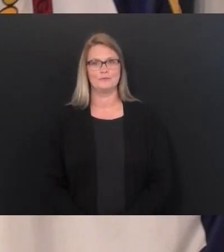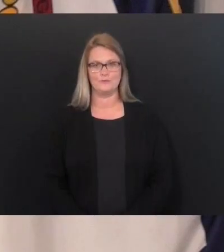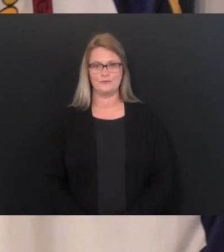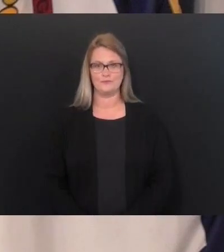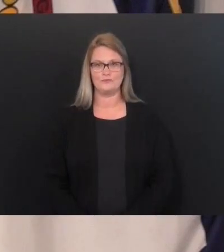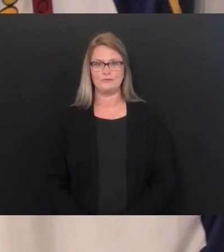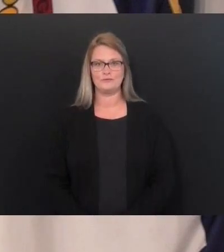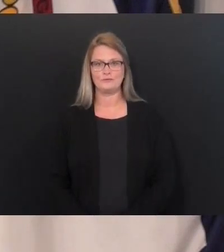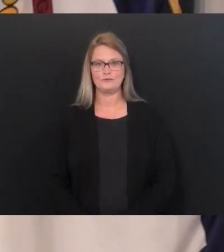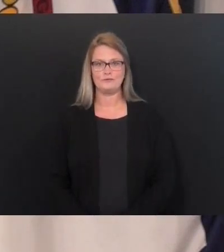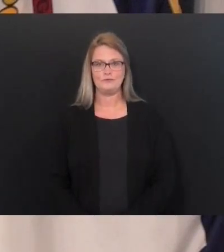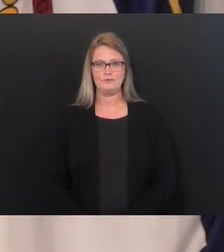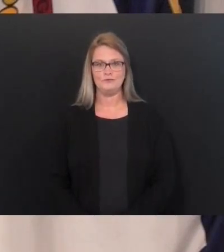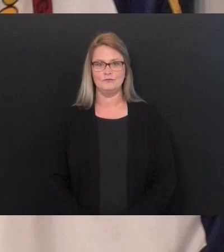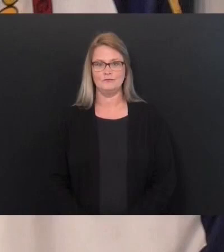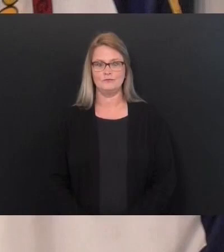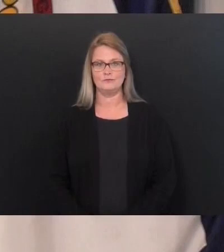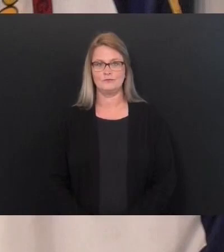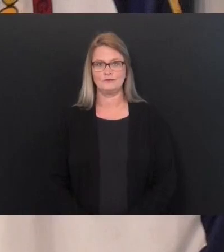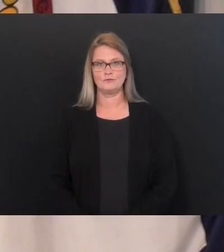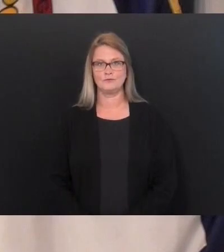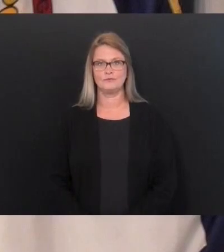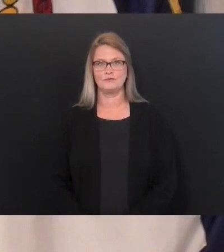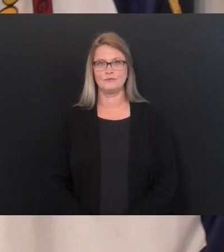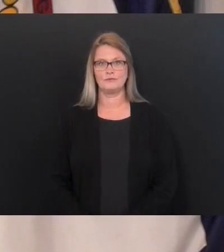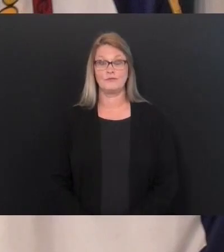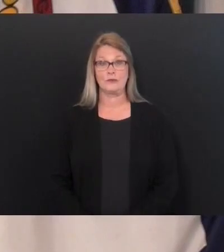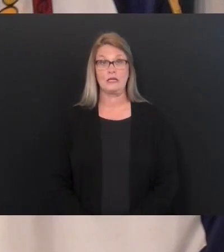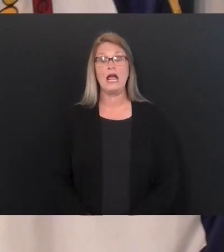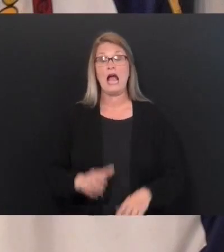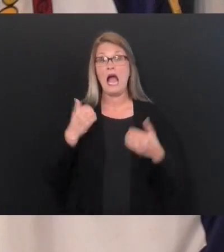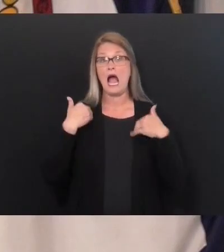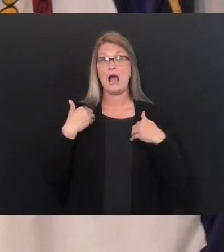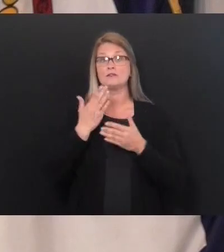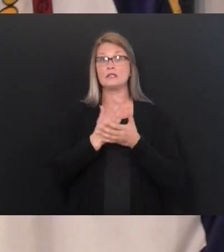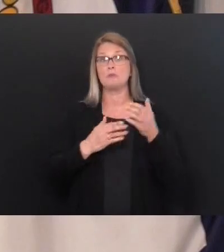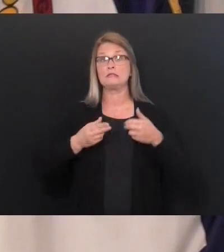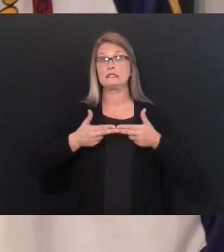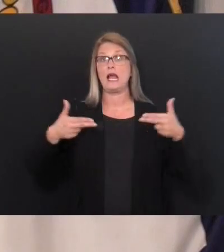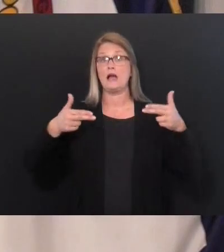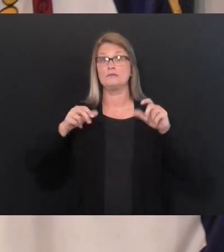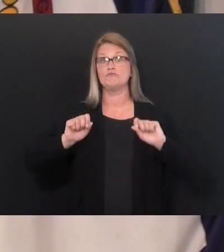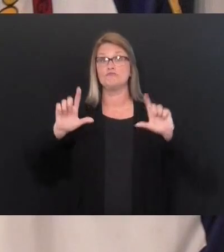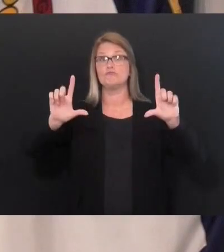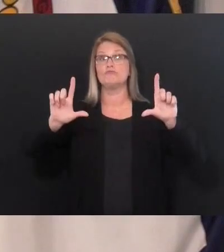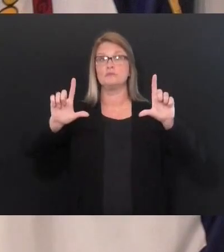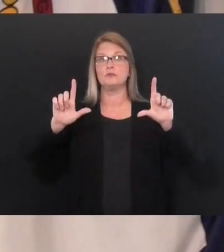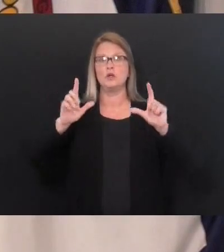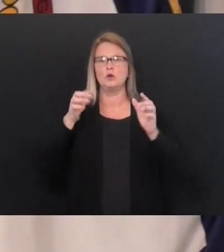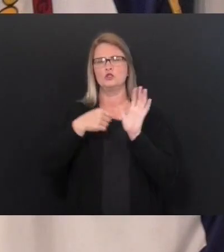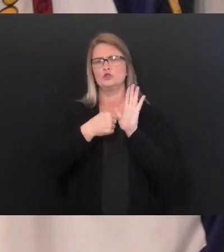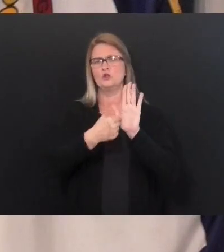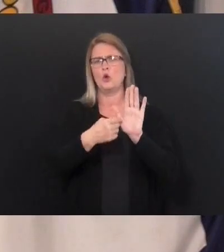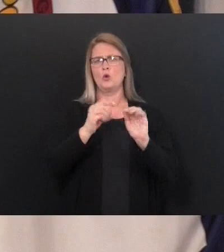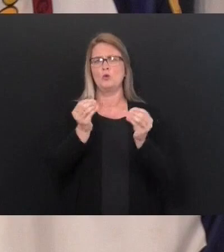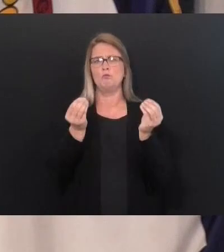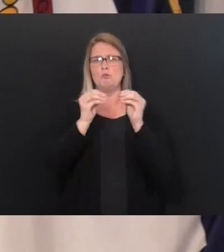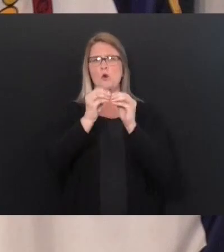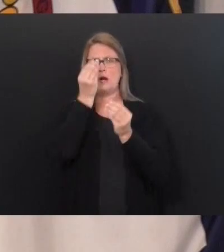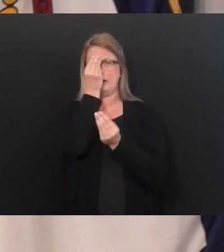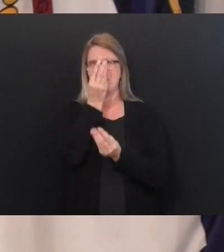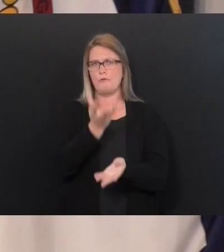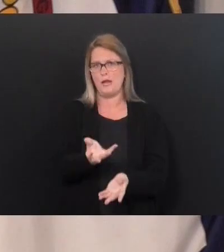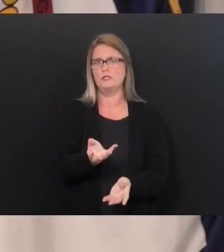the long and the short of it is we're going to be going through some slides and we're going to be telling you more about different things. I